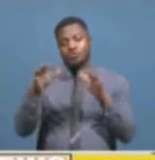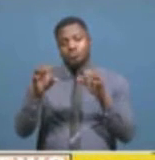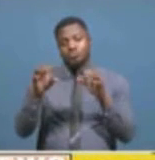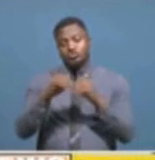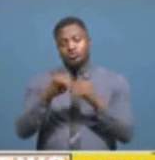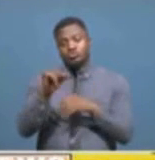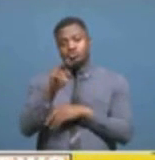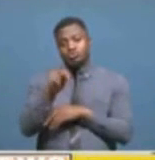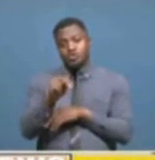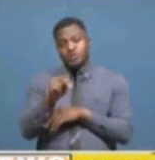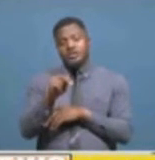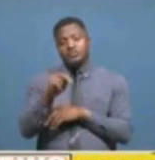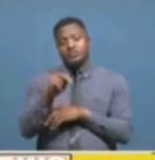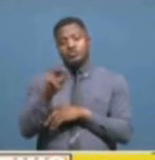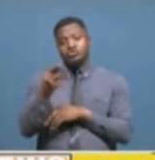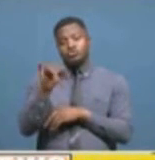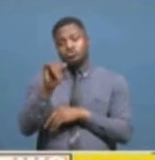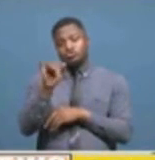July.